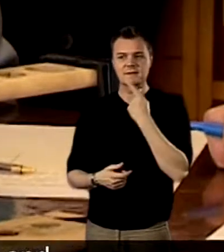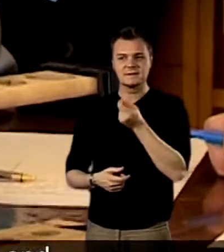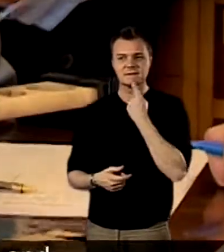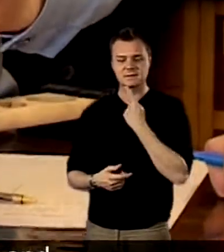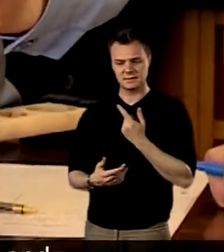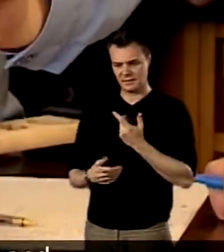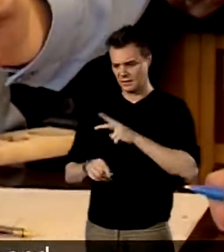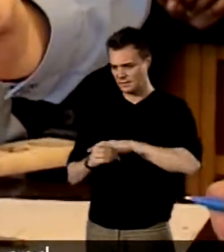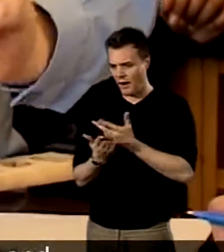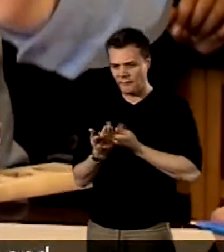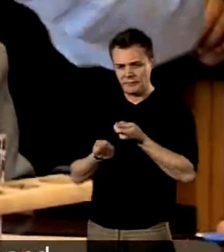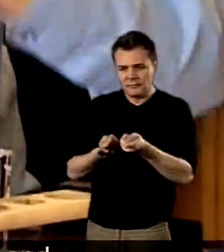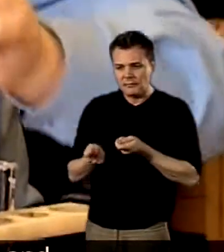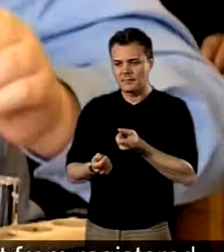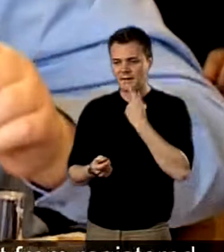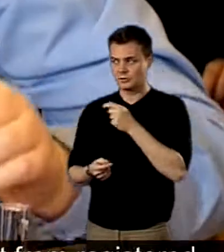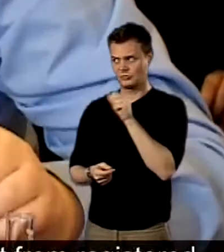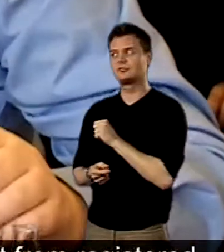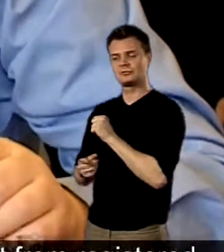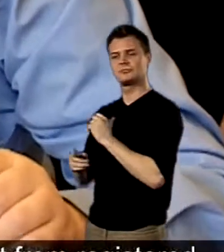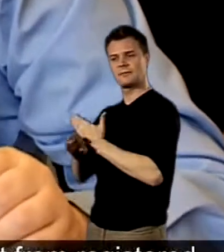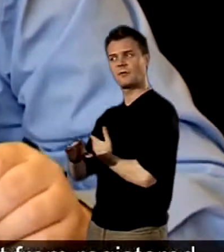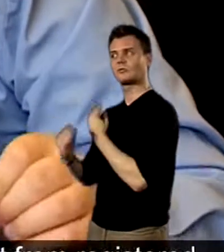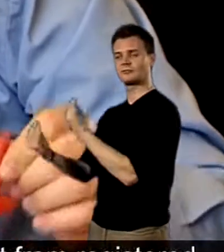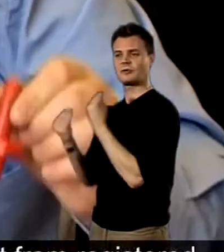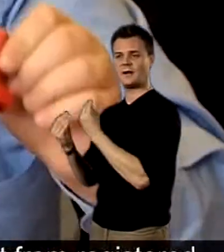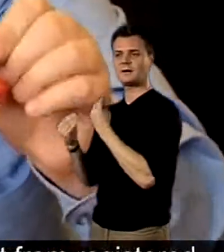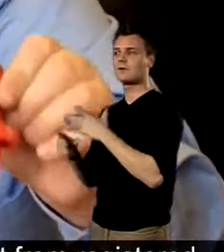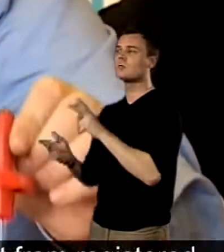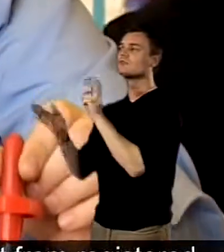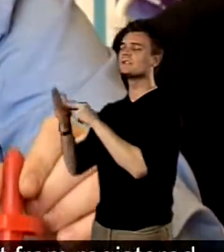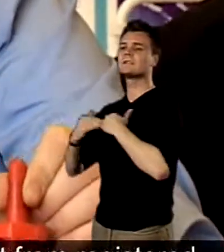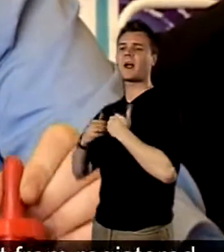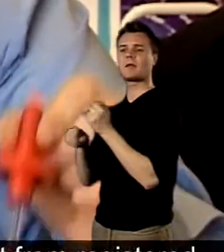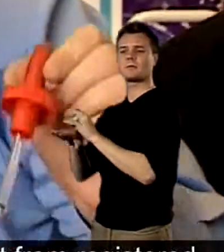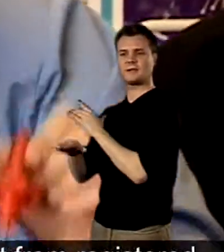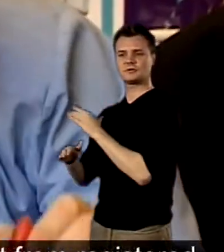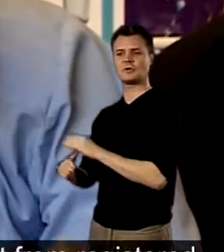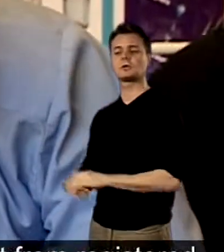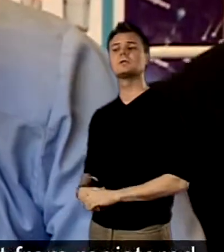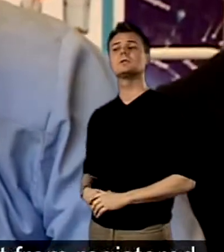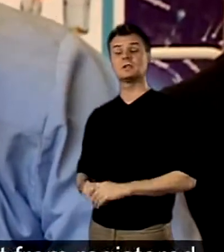Staff managing and administering medicine should receive appropriate training and support from registered healthcare professionals.